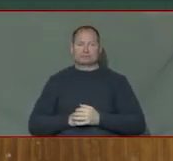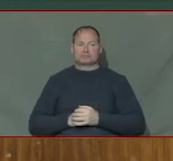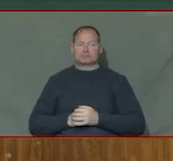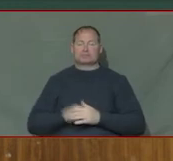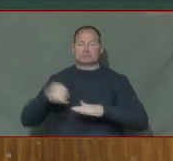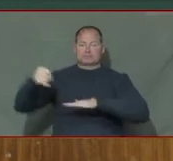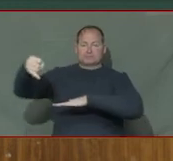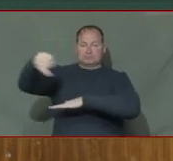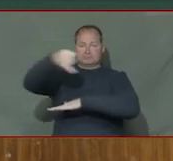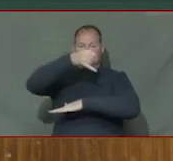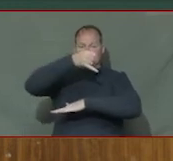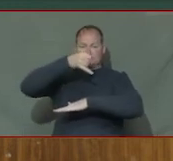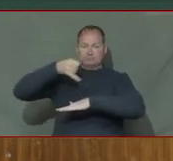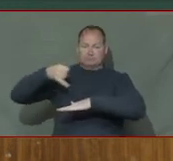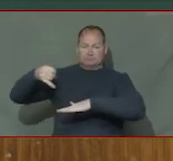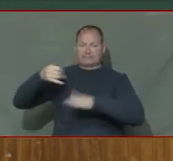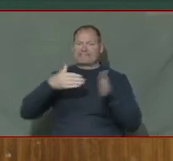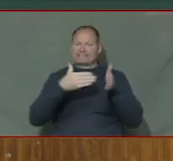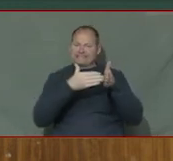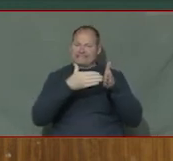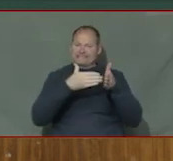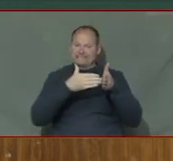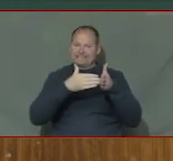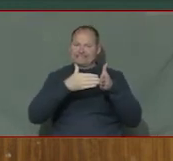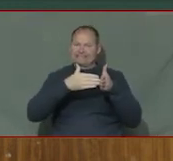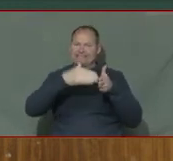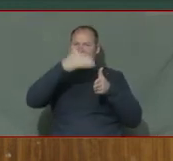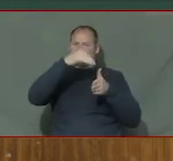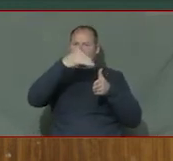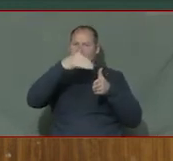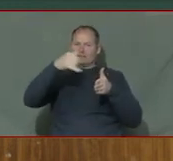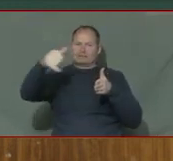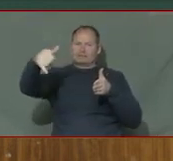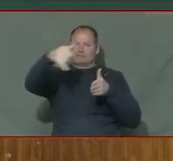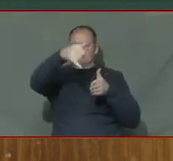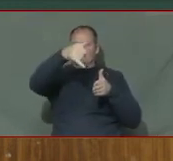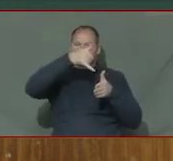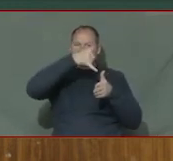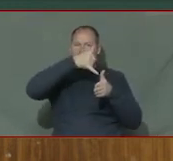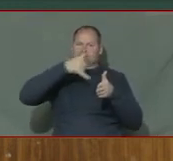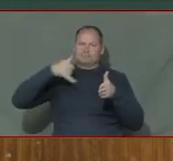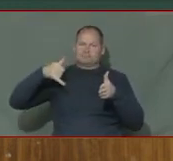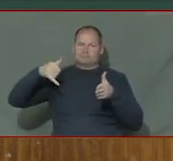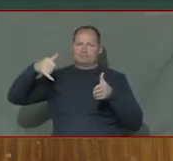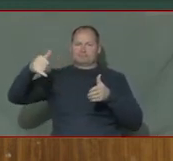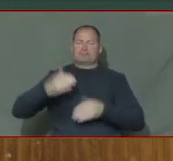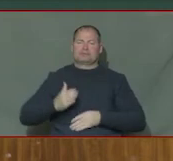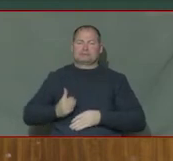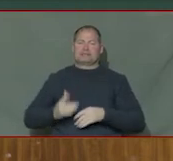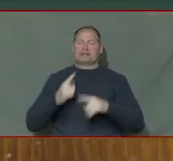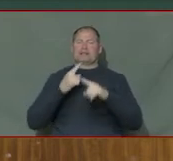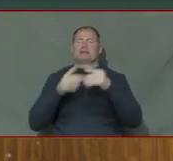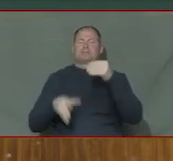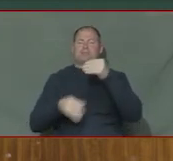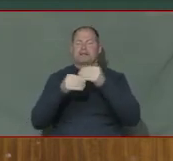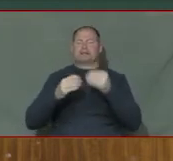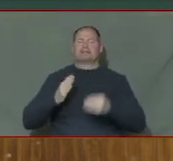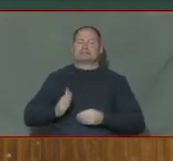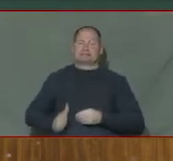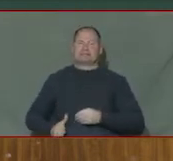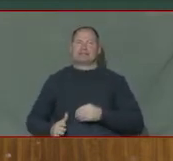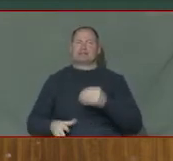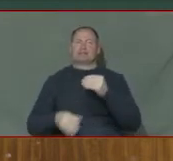the outside edge. So it is side plus side plus side plus side. So the perimeter is equal to 4 times